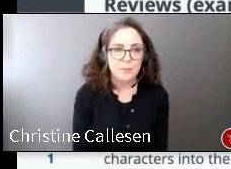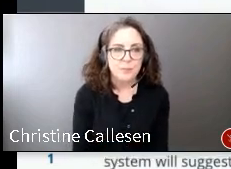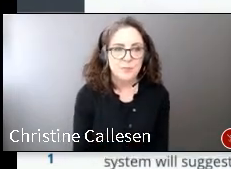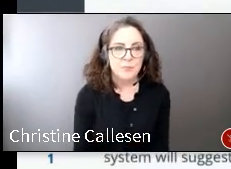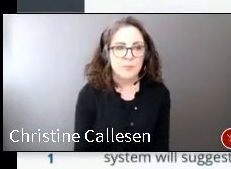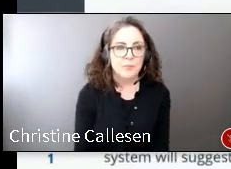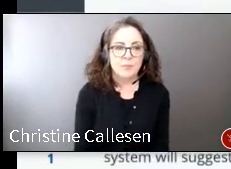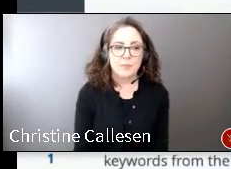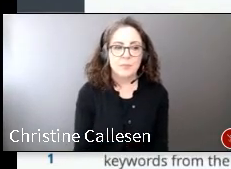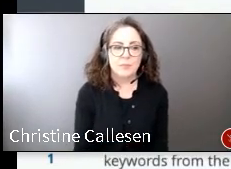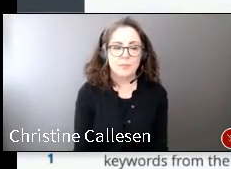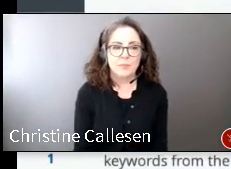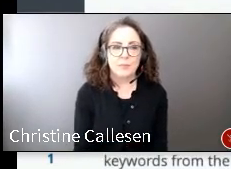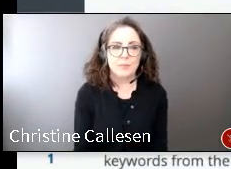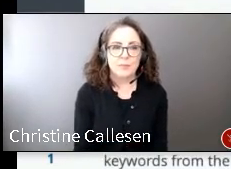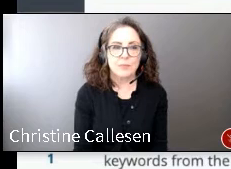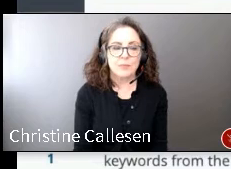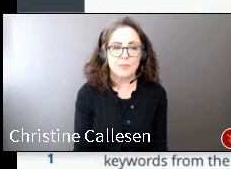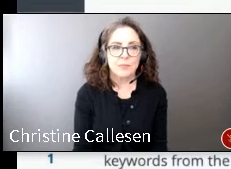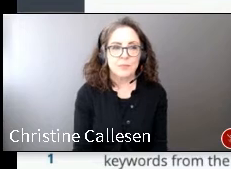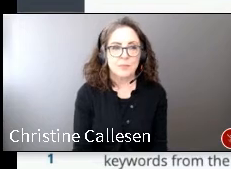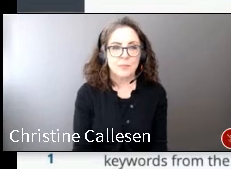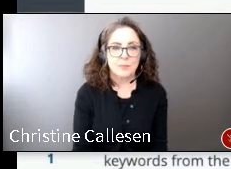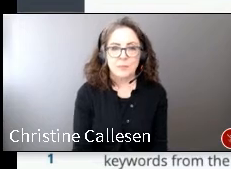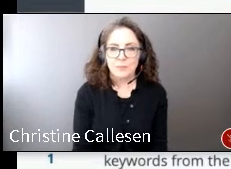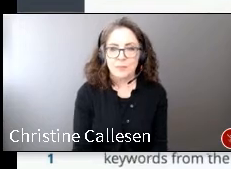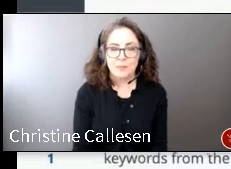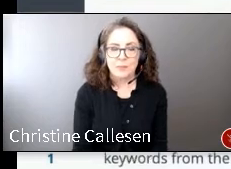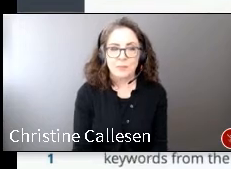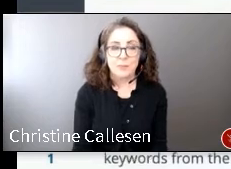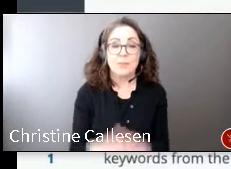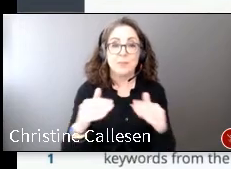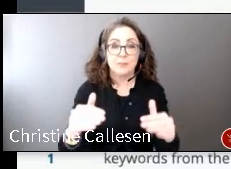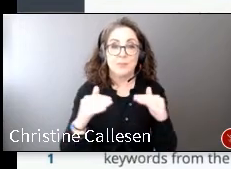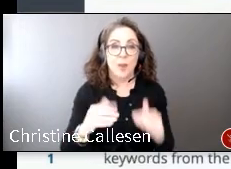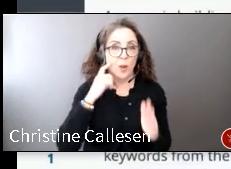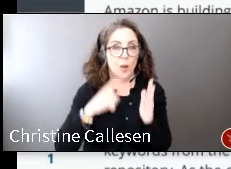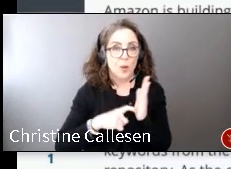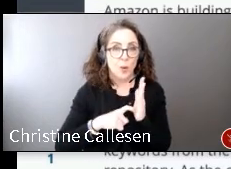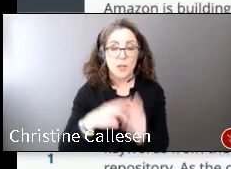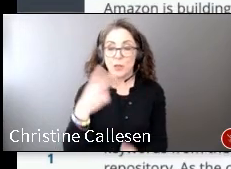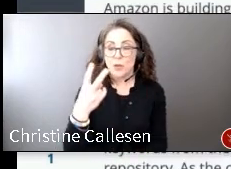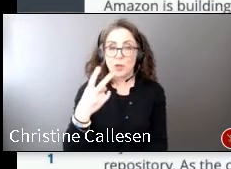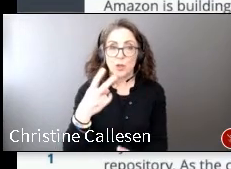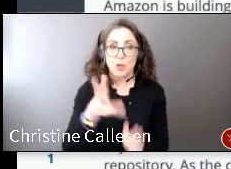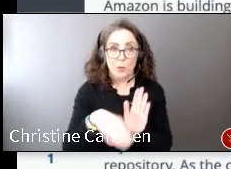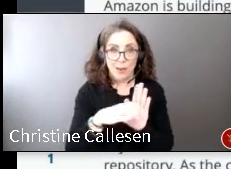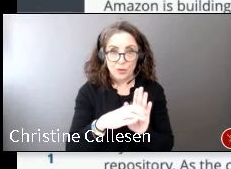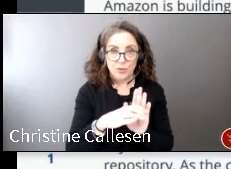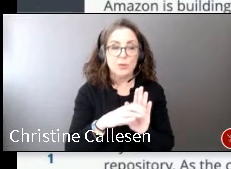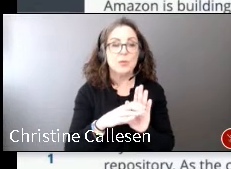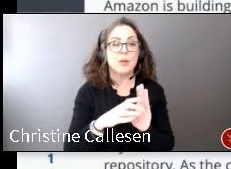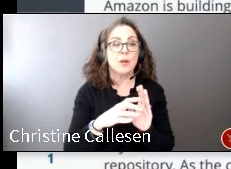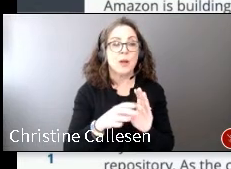The second thing I noticed is that when given the minimum 2 characters, the